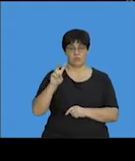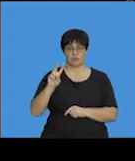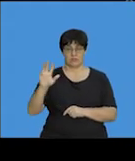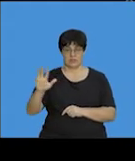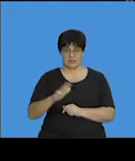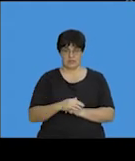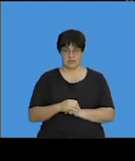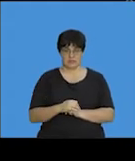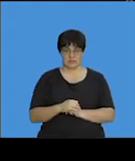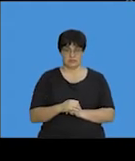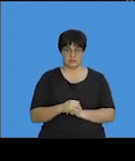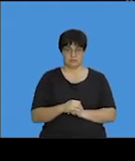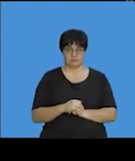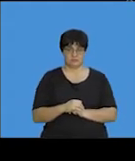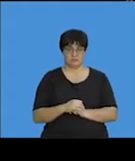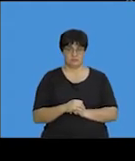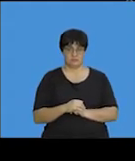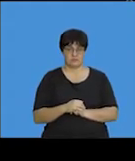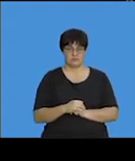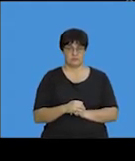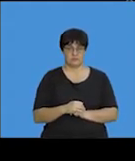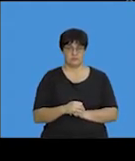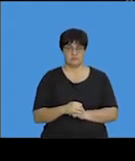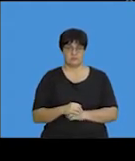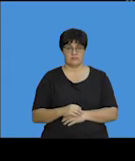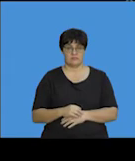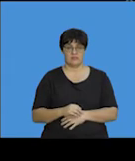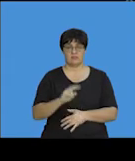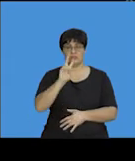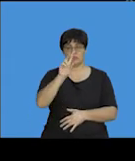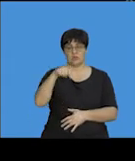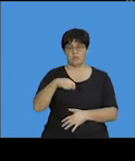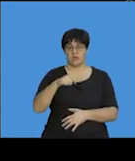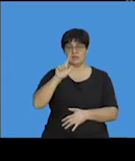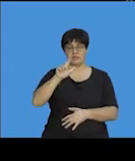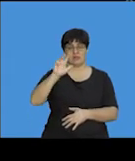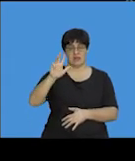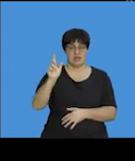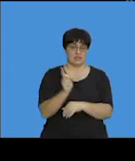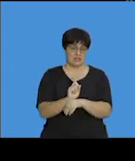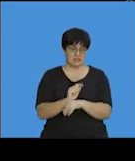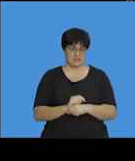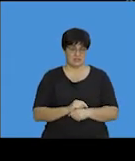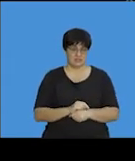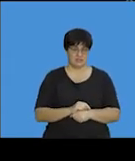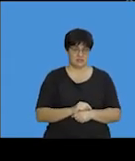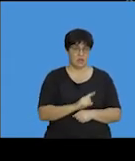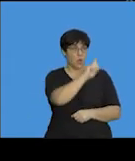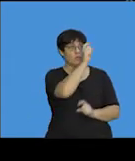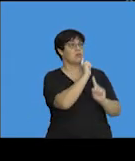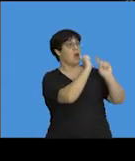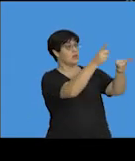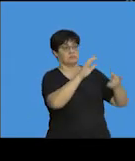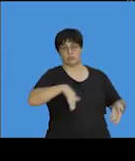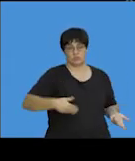1,29 2,79 seconds. I